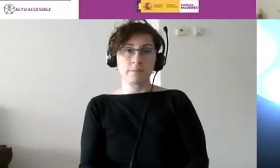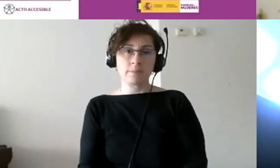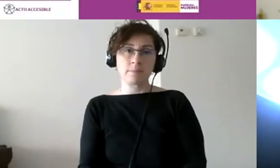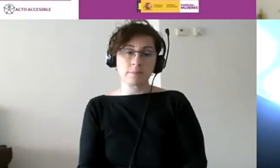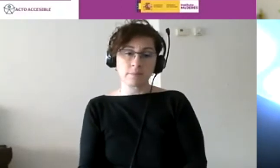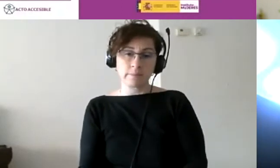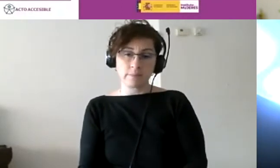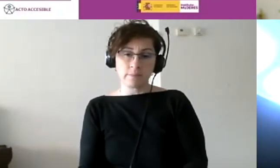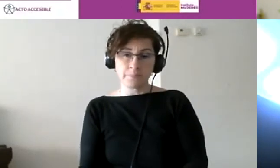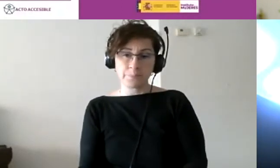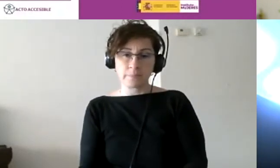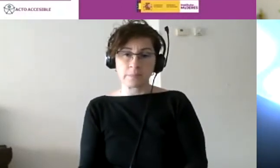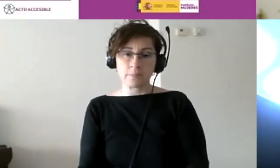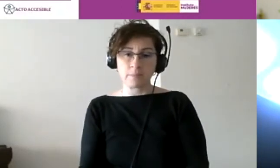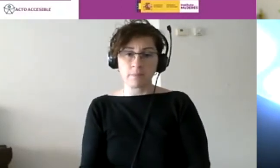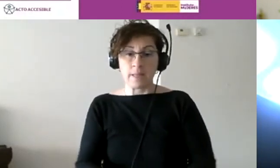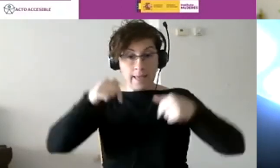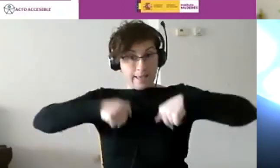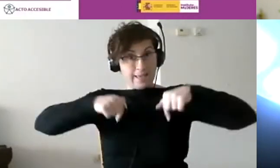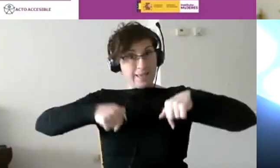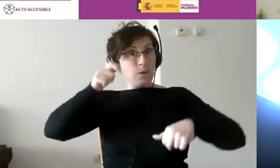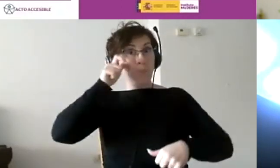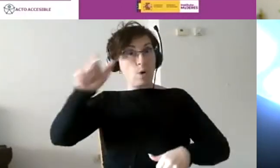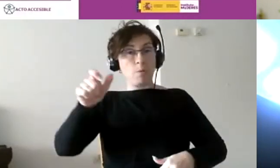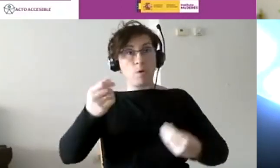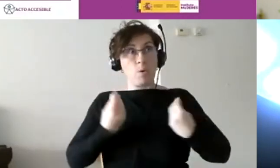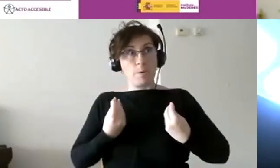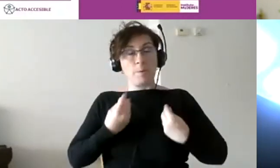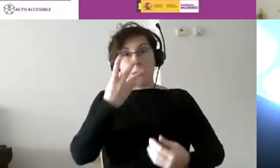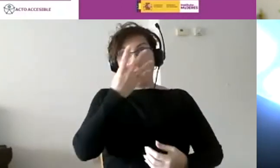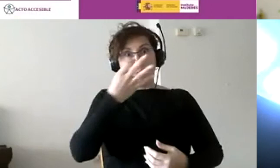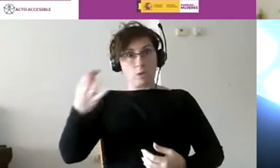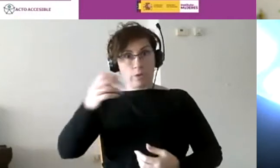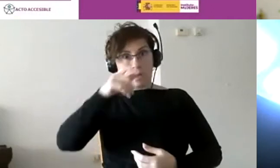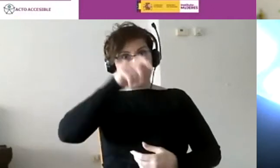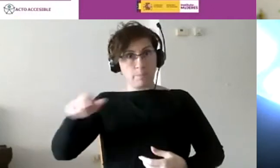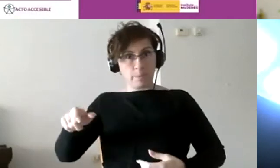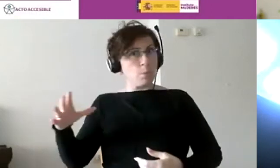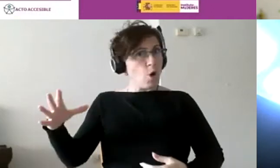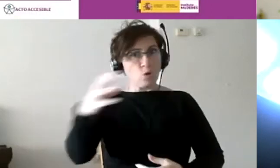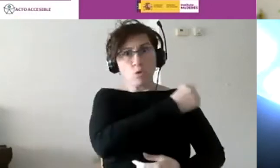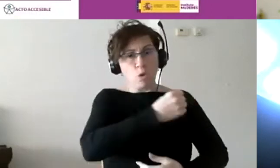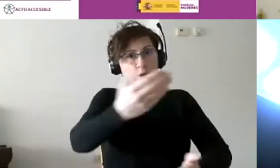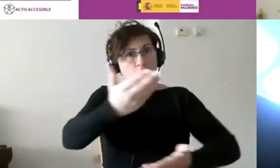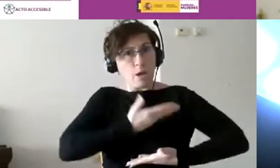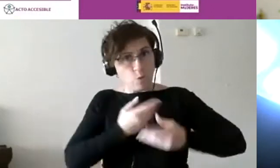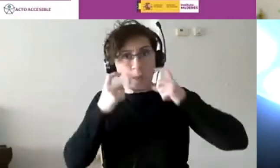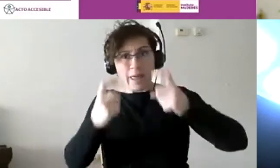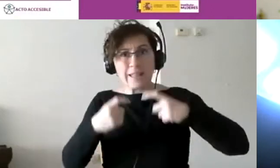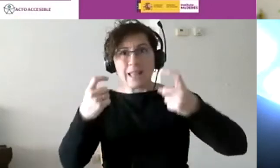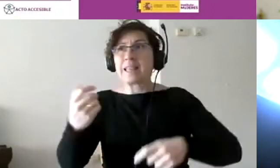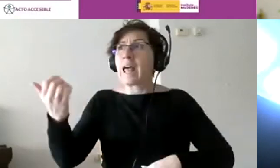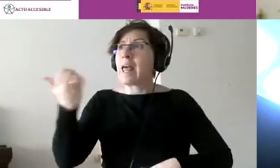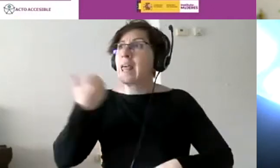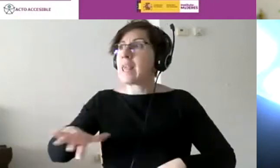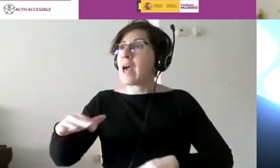they all try to help. They already gave us 5 bicycles for all my family. I'm